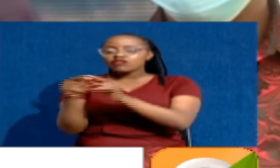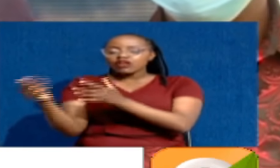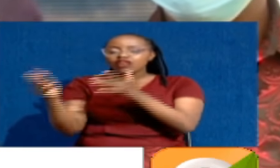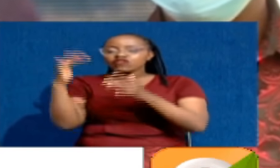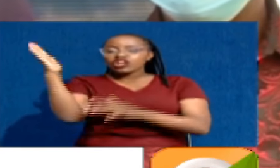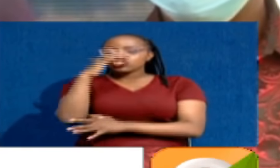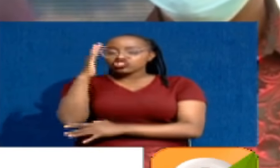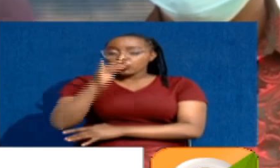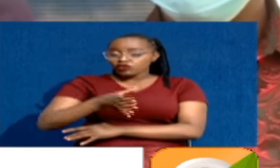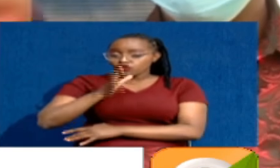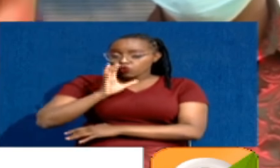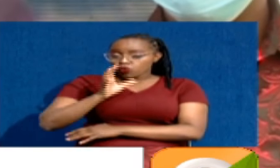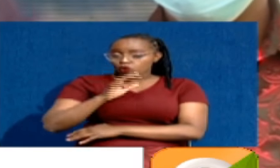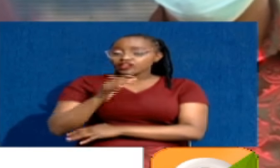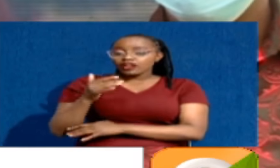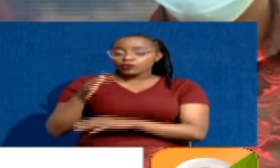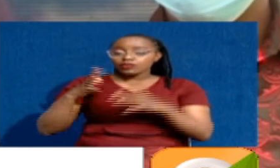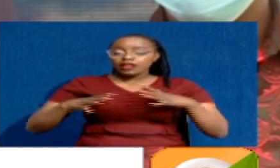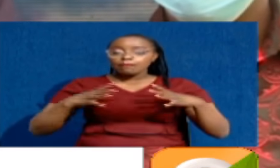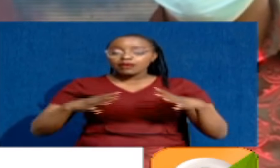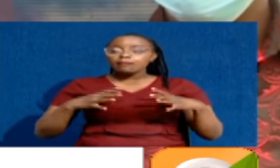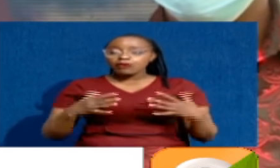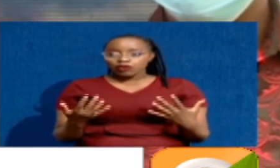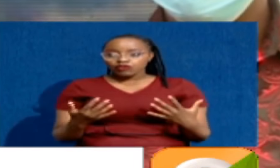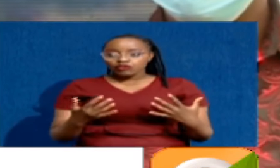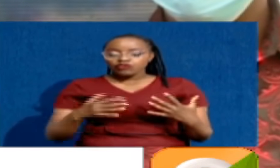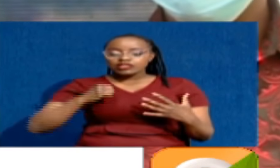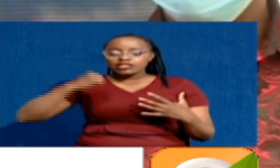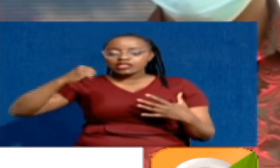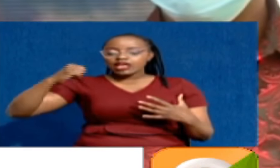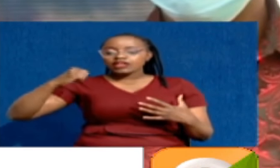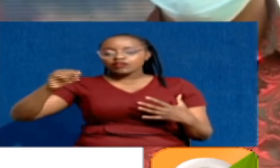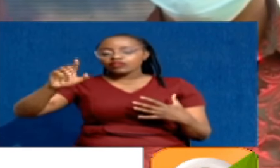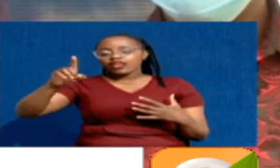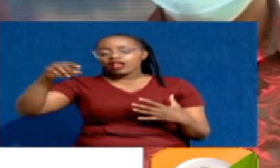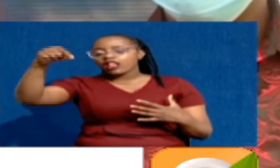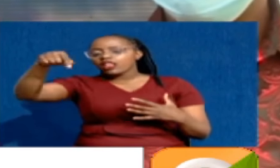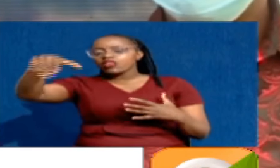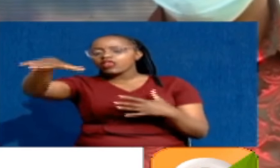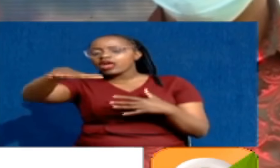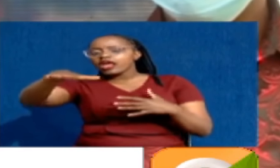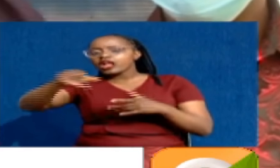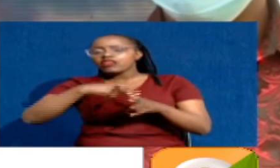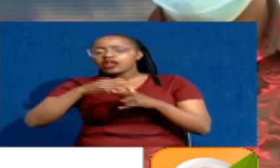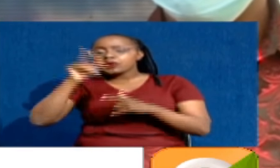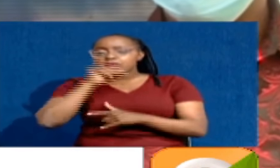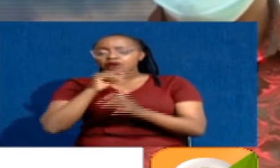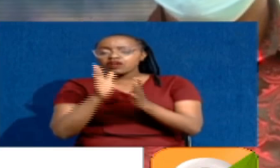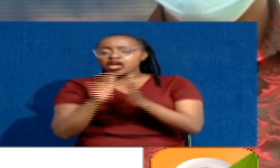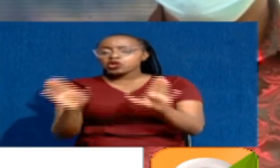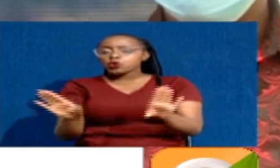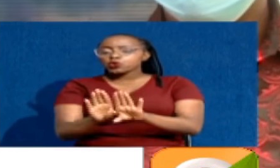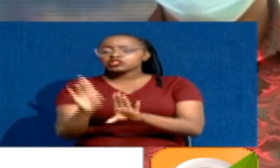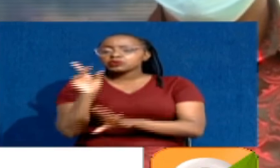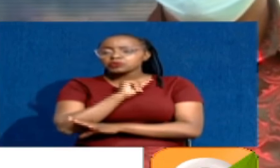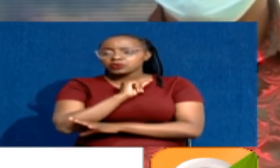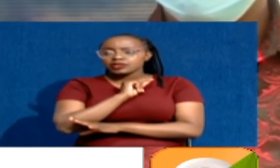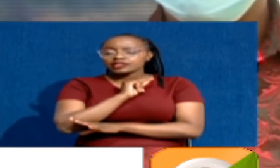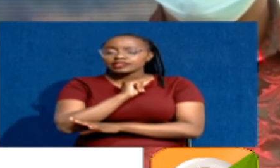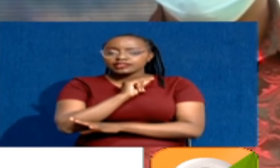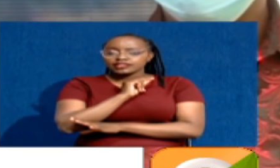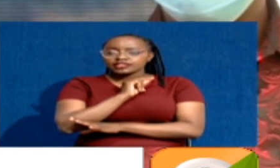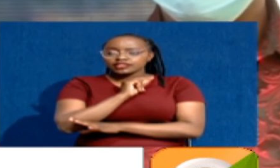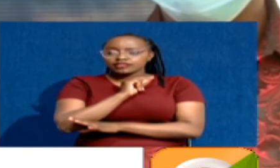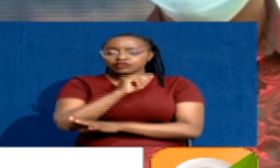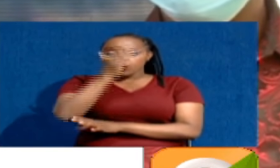chafu kwa wananchi upande huu downstream, imekwisha na imefungwa,